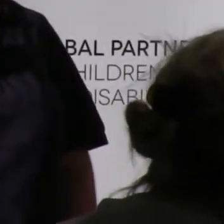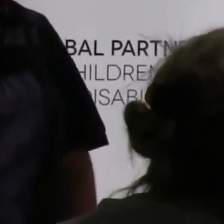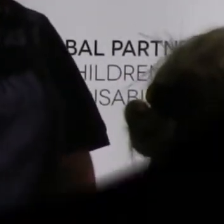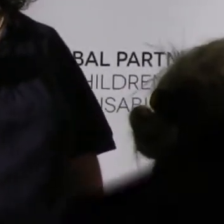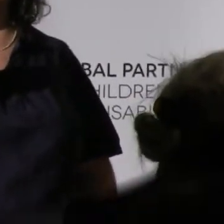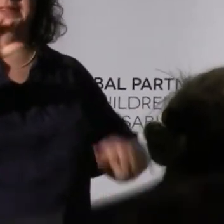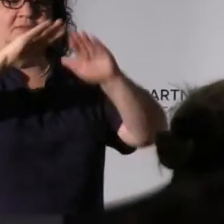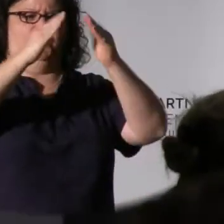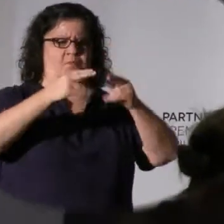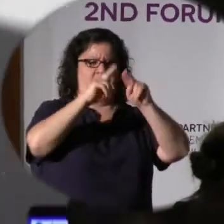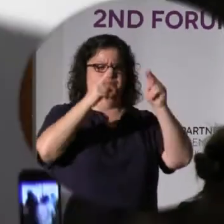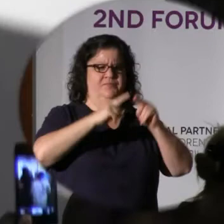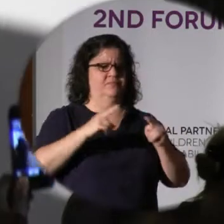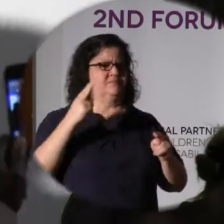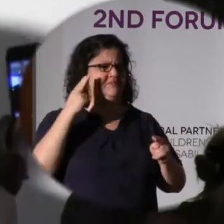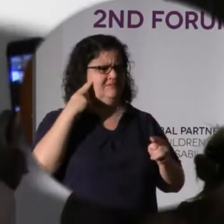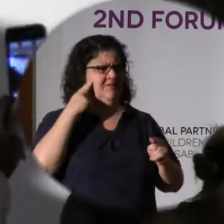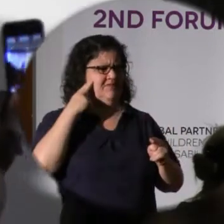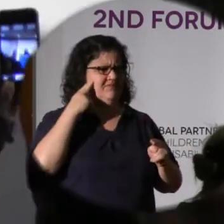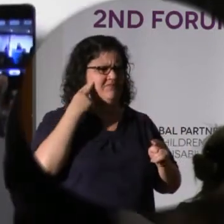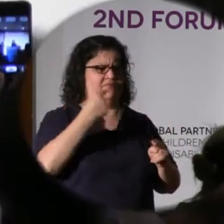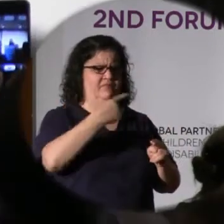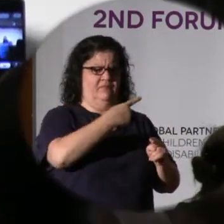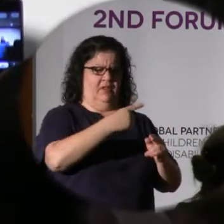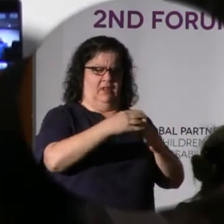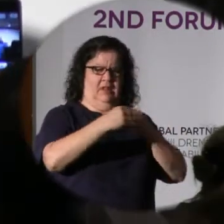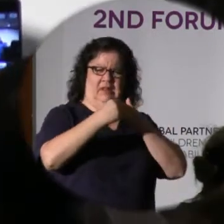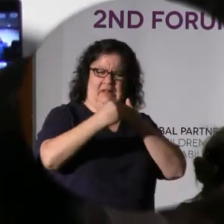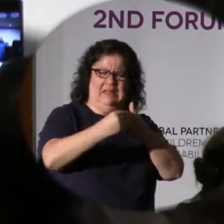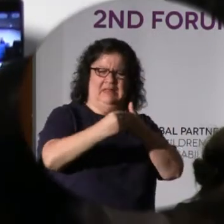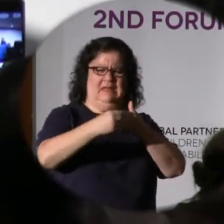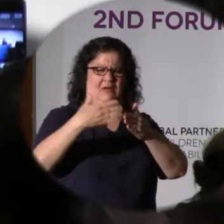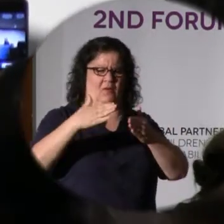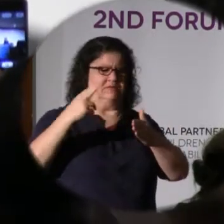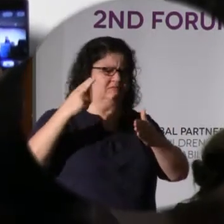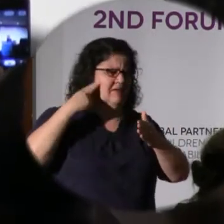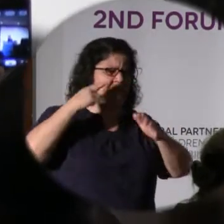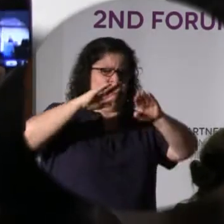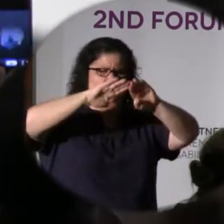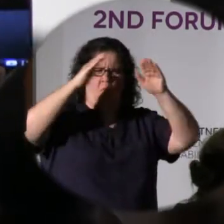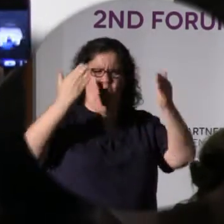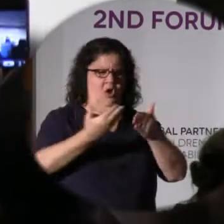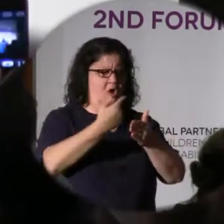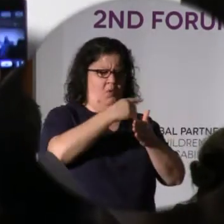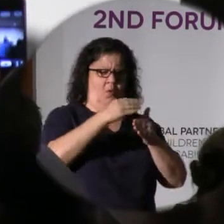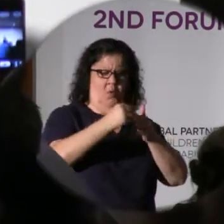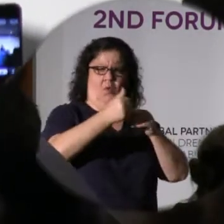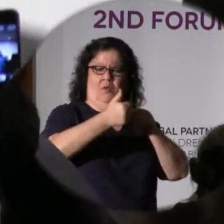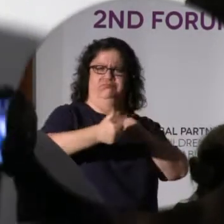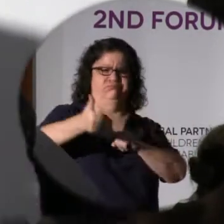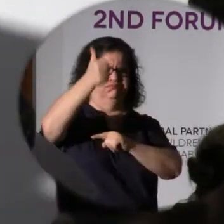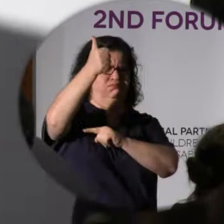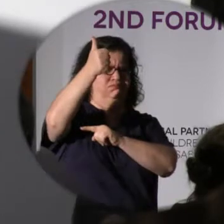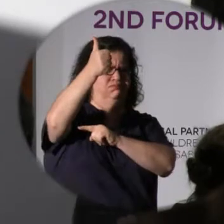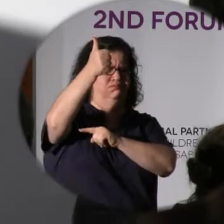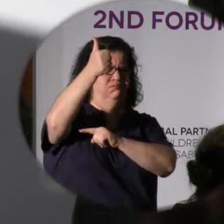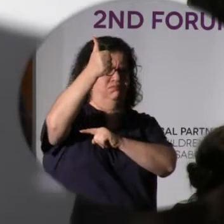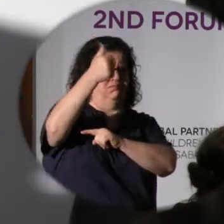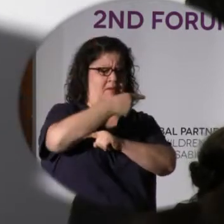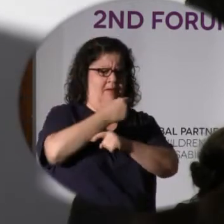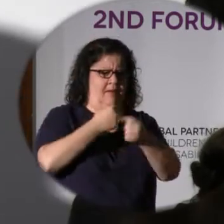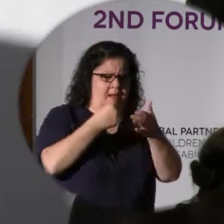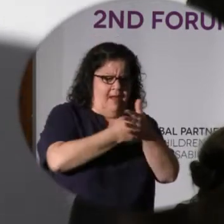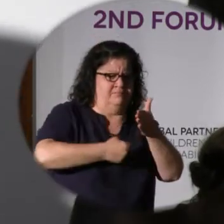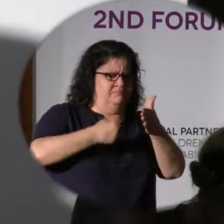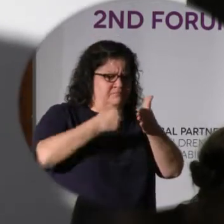community development, human rights, and advocacy. In July 2011, Colin was elected to the President of the World Federation